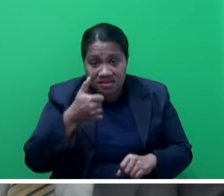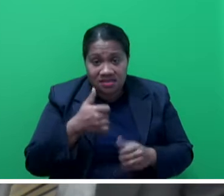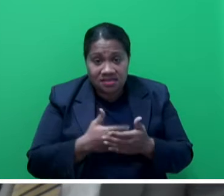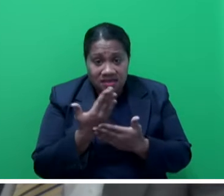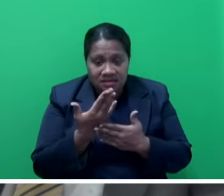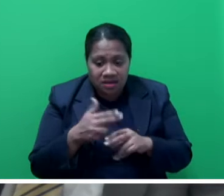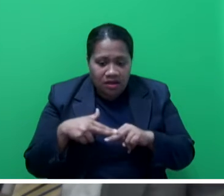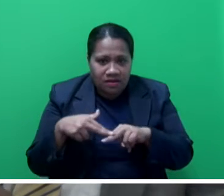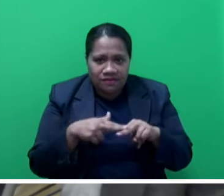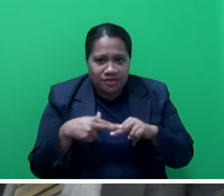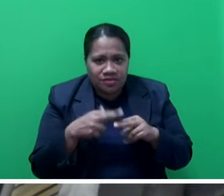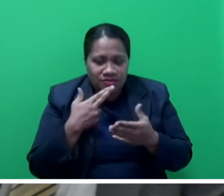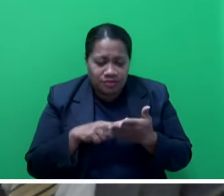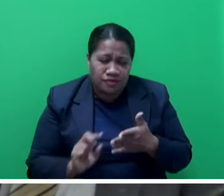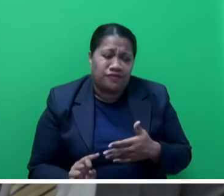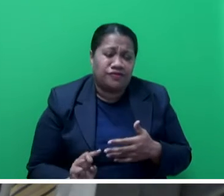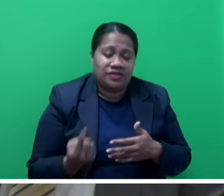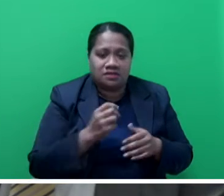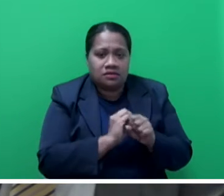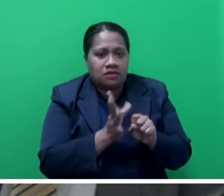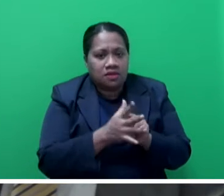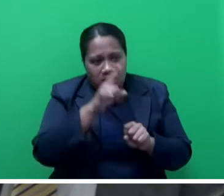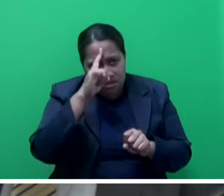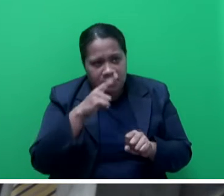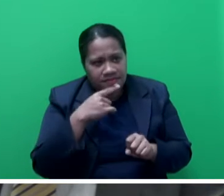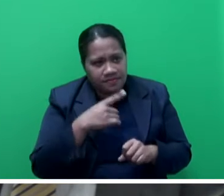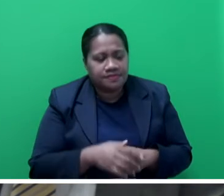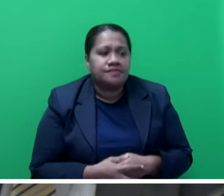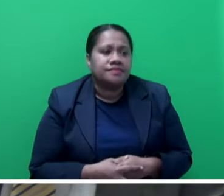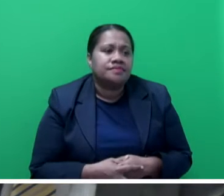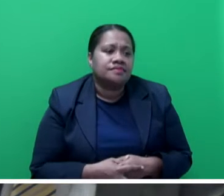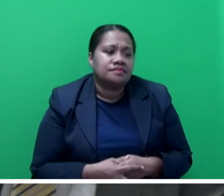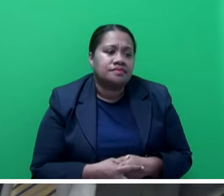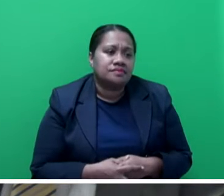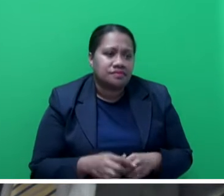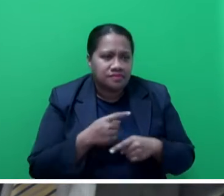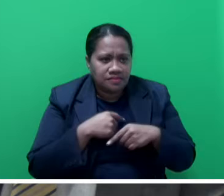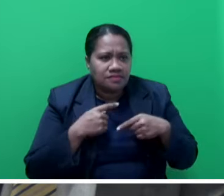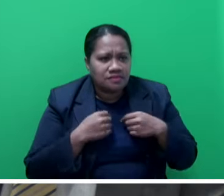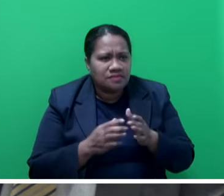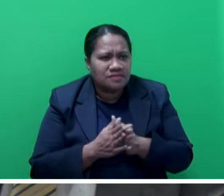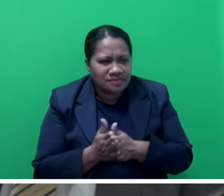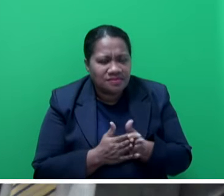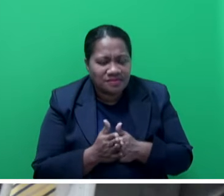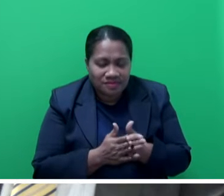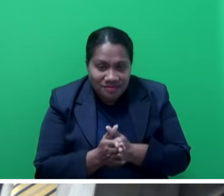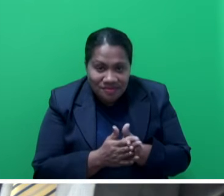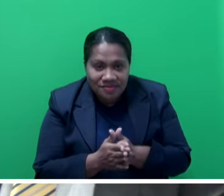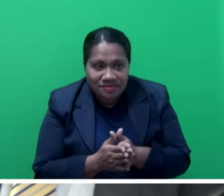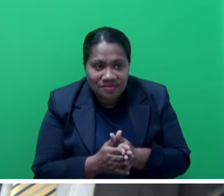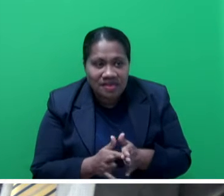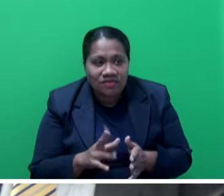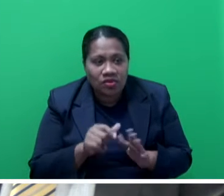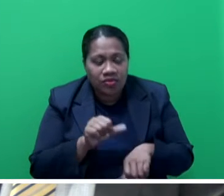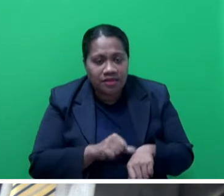its first case of COVID-19 on March 19, 2020. And we look forward with anticipation for April